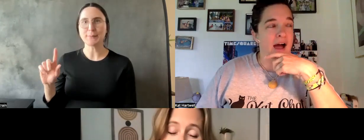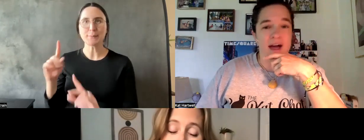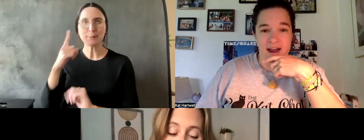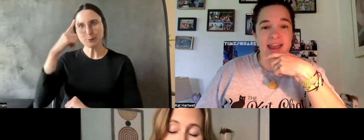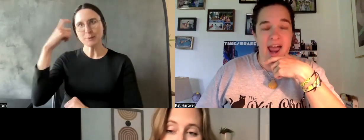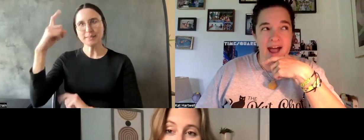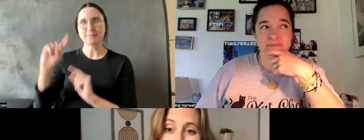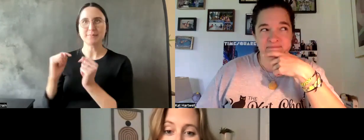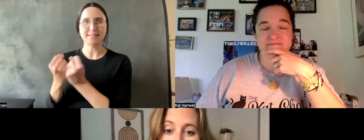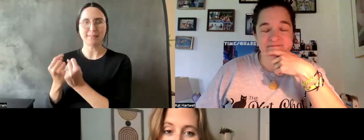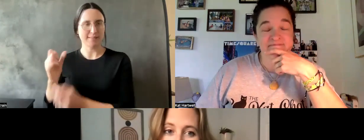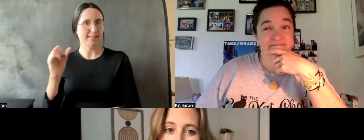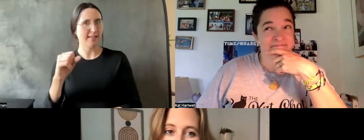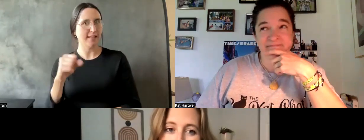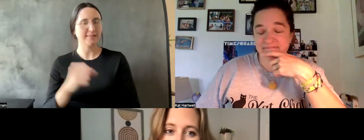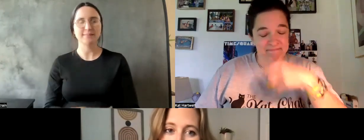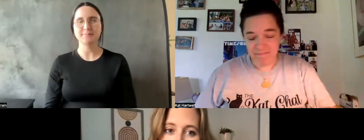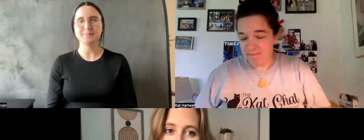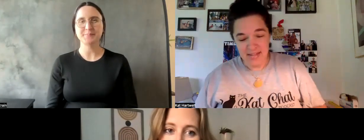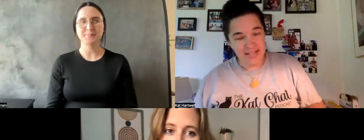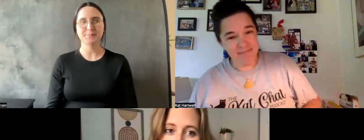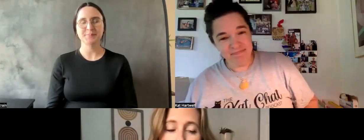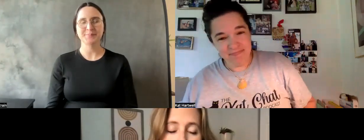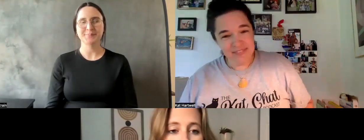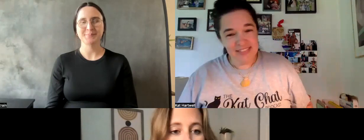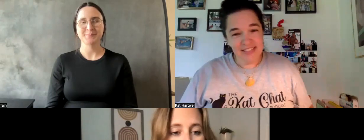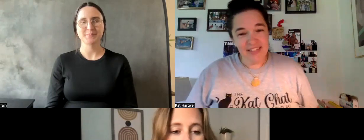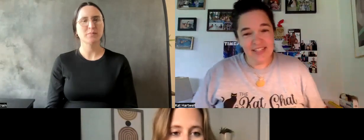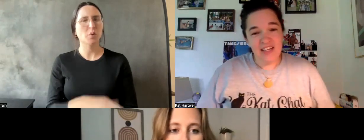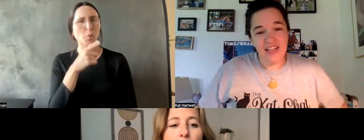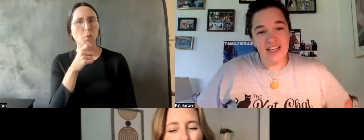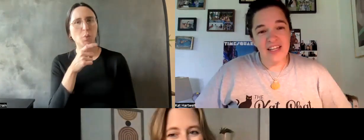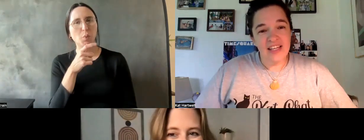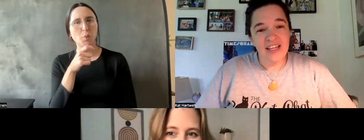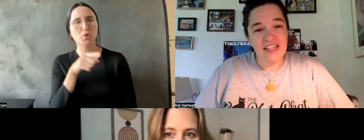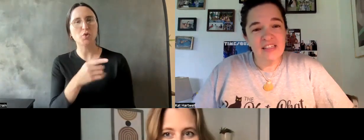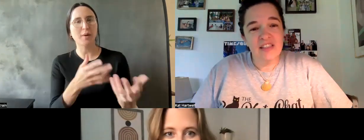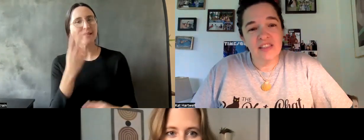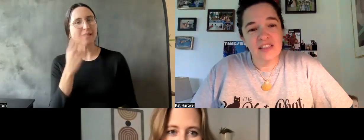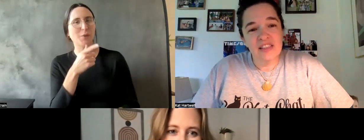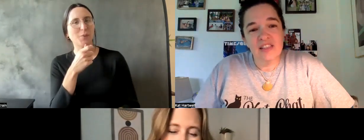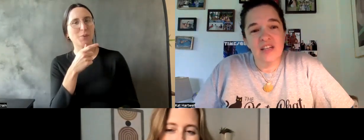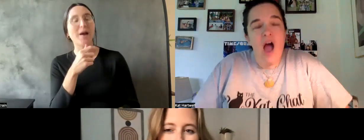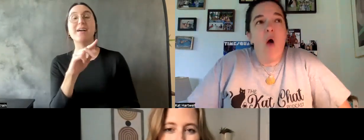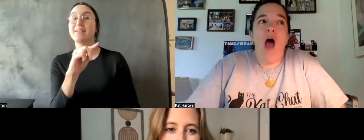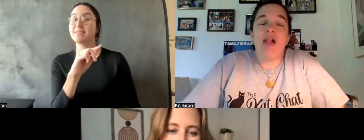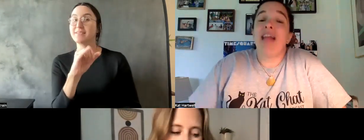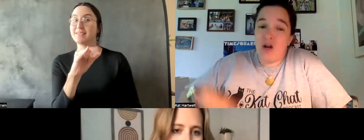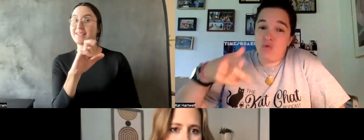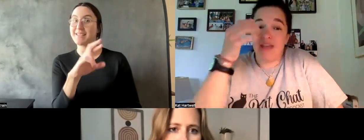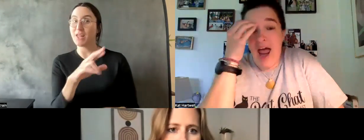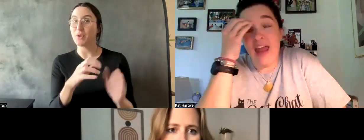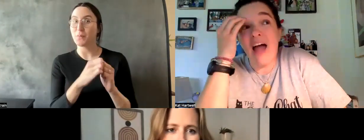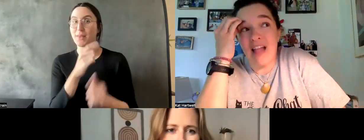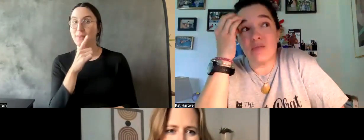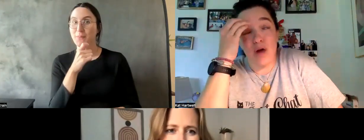Yeah, Yeah. they are. Who are you? Who do you want to see? Who do you want to see Tyler with that Tyler hasn't been with yet?